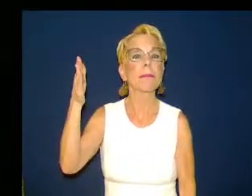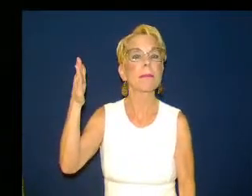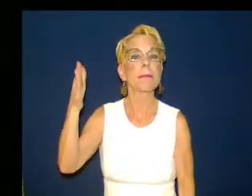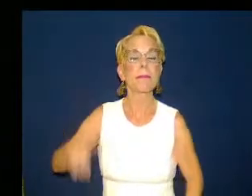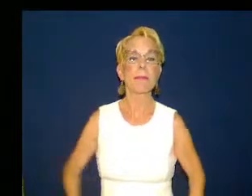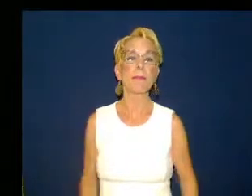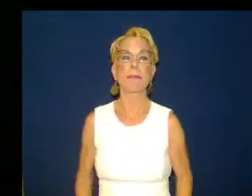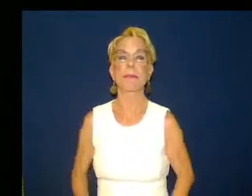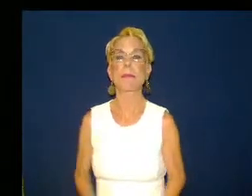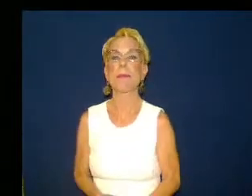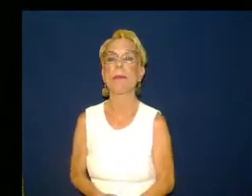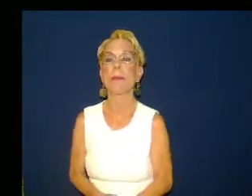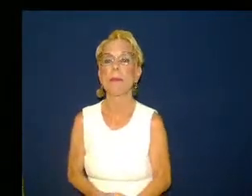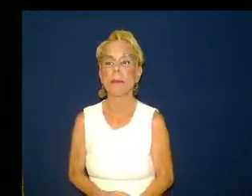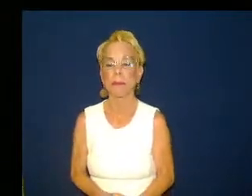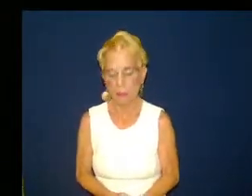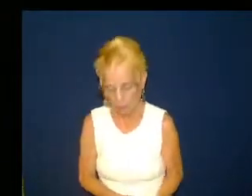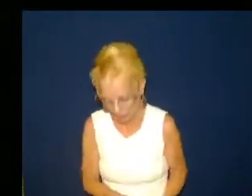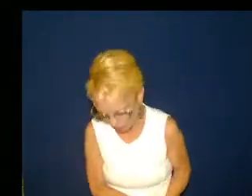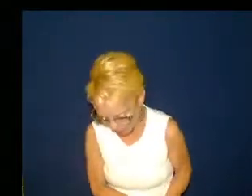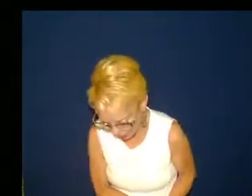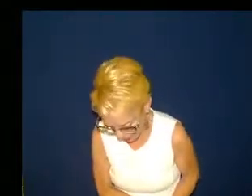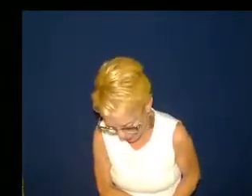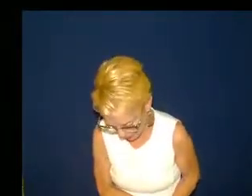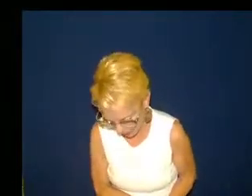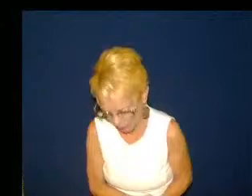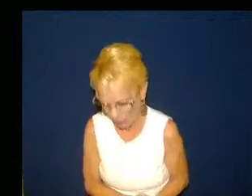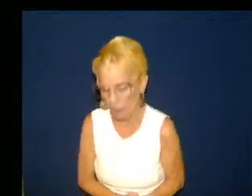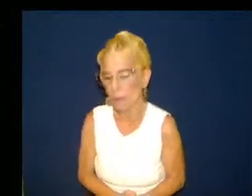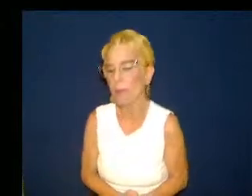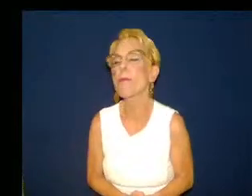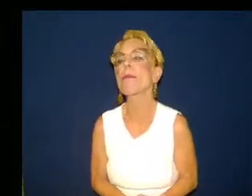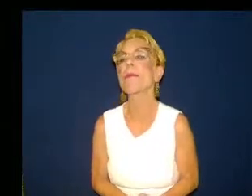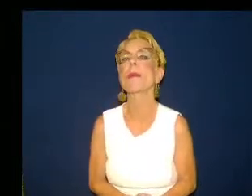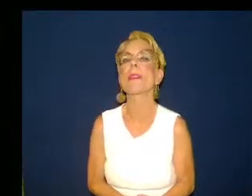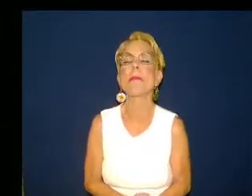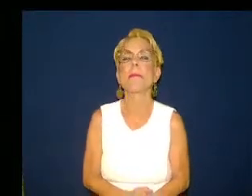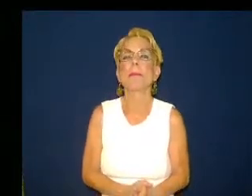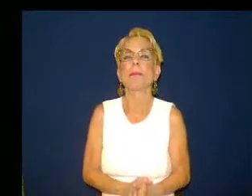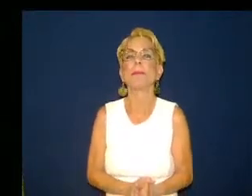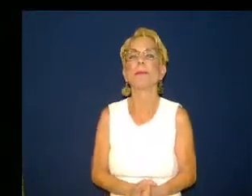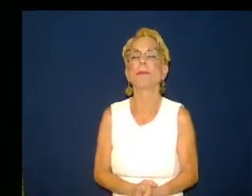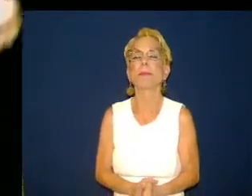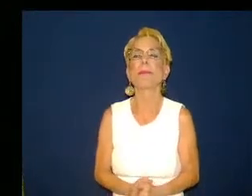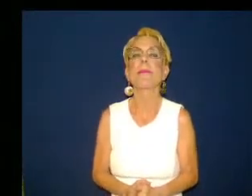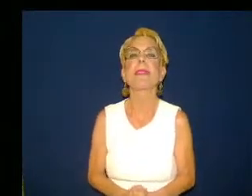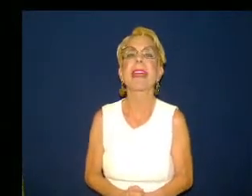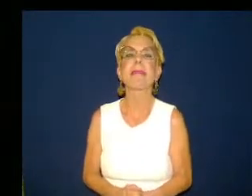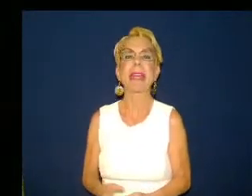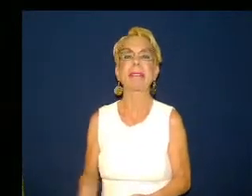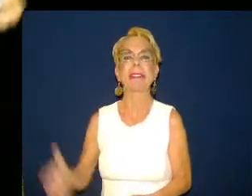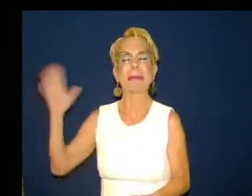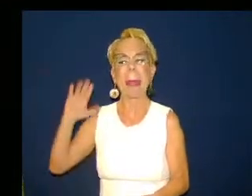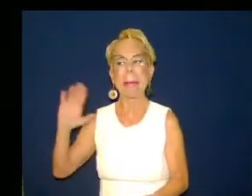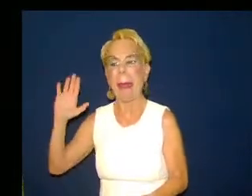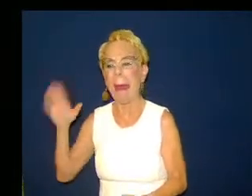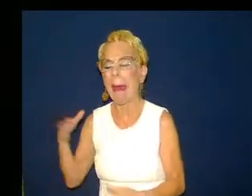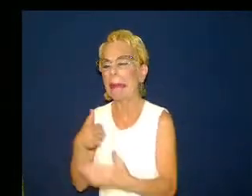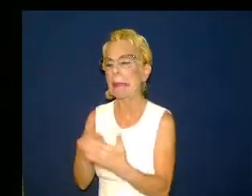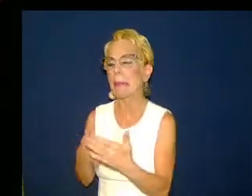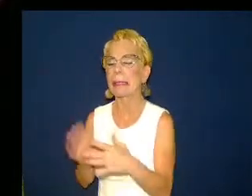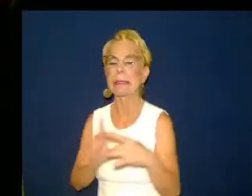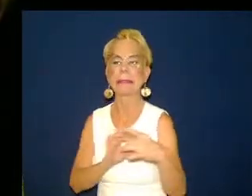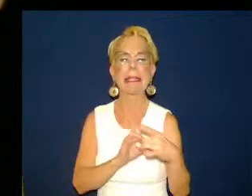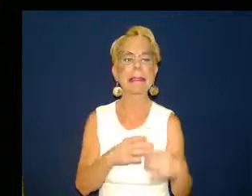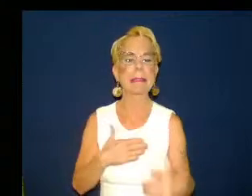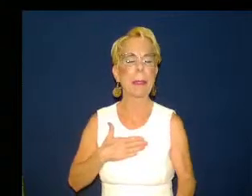my mother. When she was raising four sons born in 1961 to 1967, if you do the